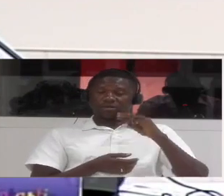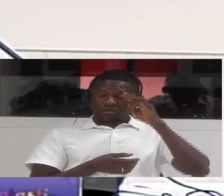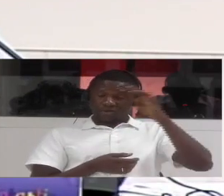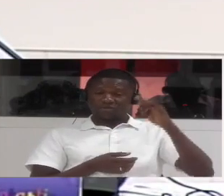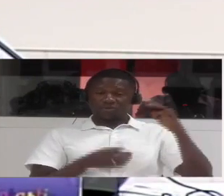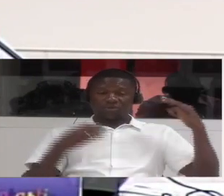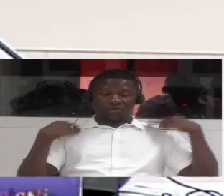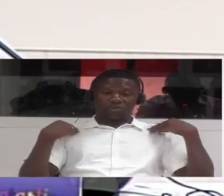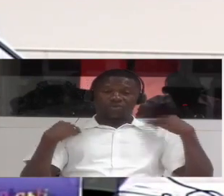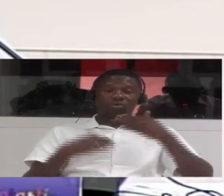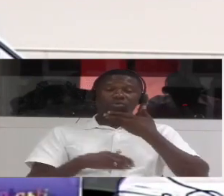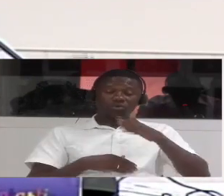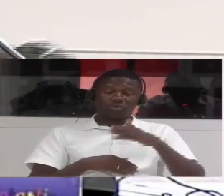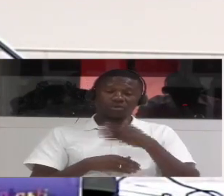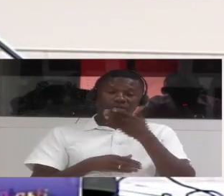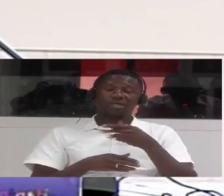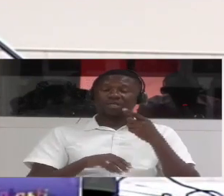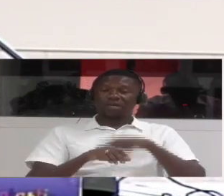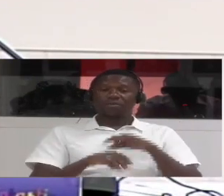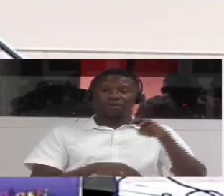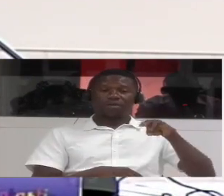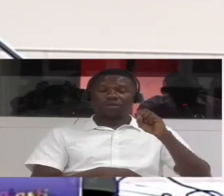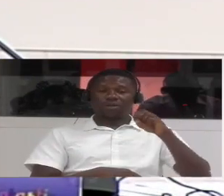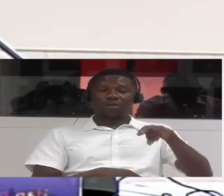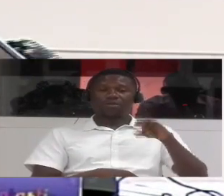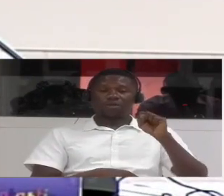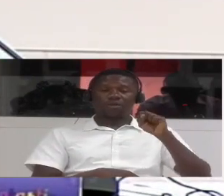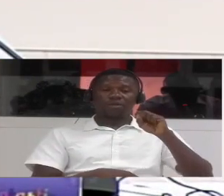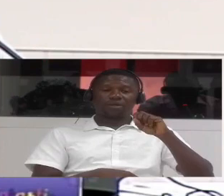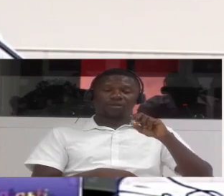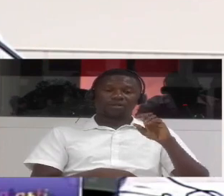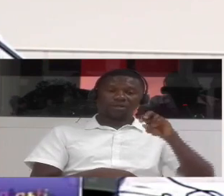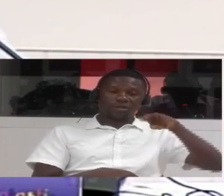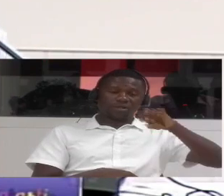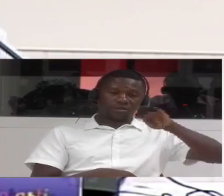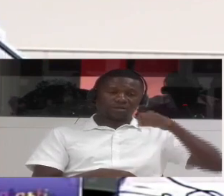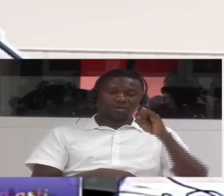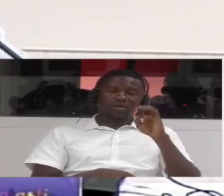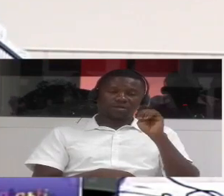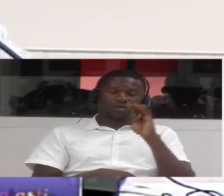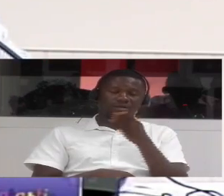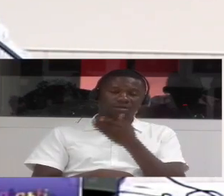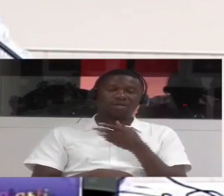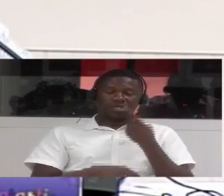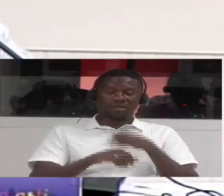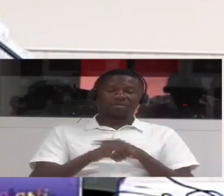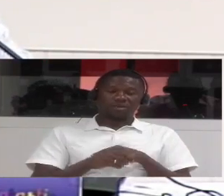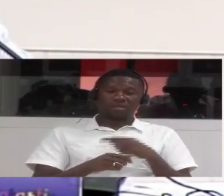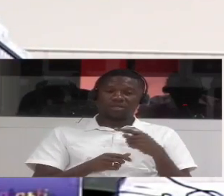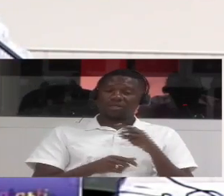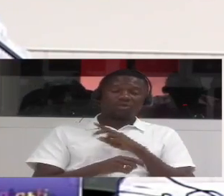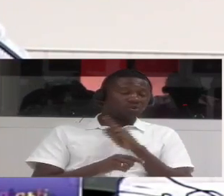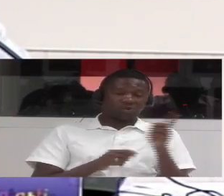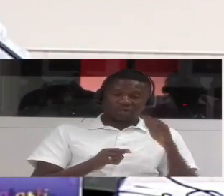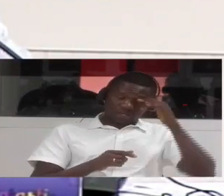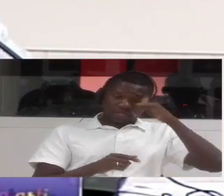Njai. And as a result, they were arrested and detained briefly. You disagree with the